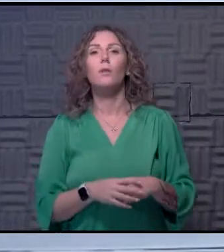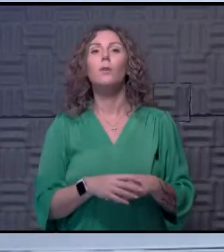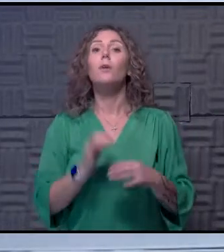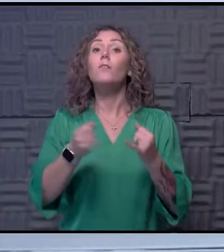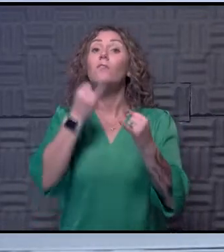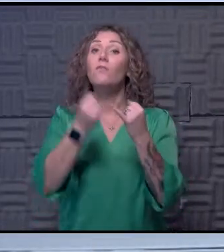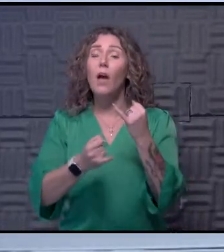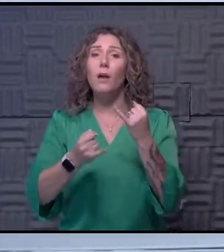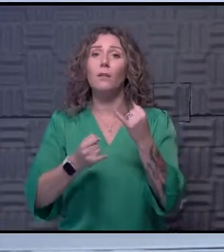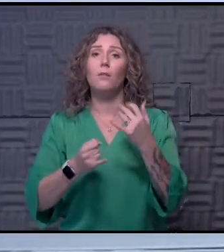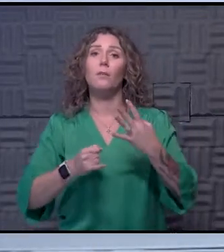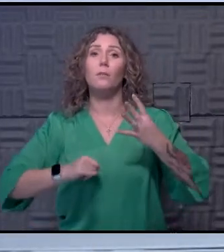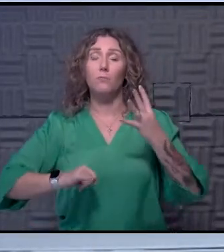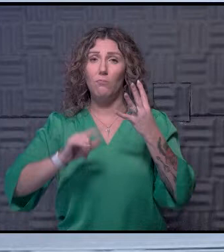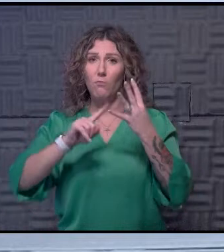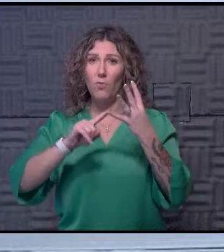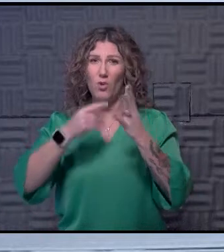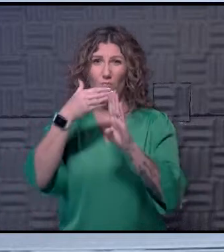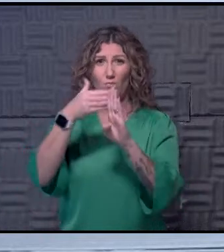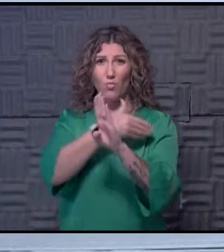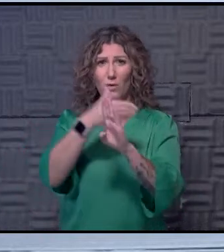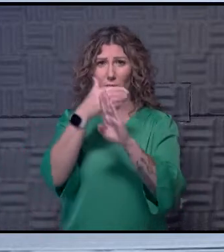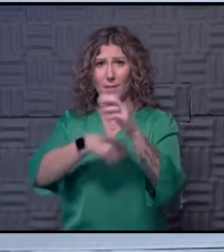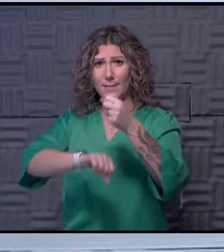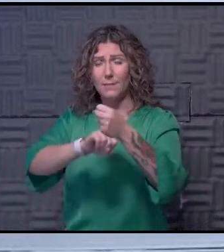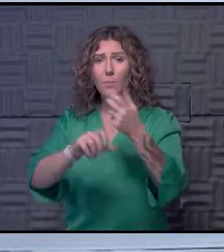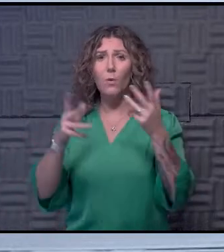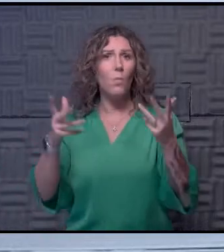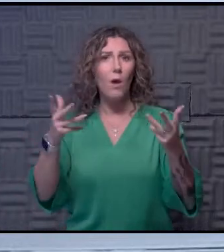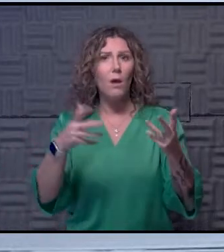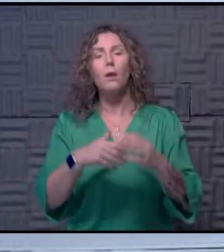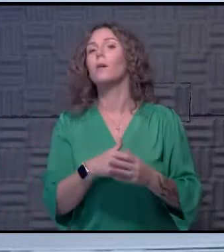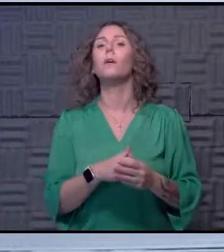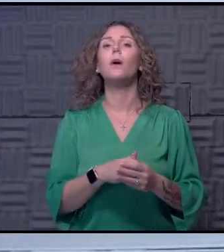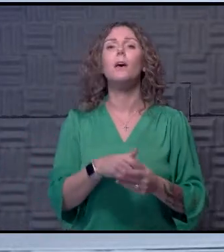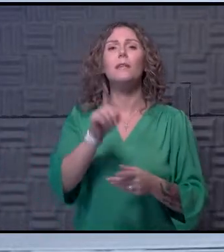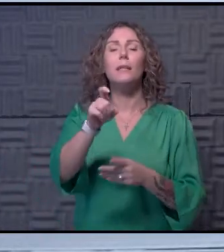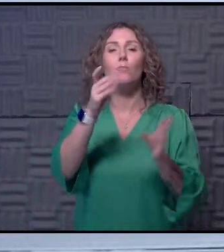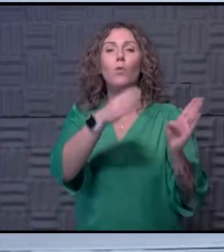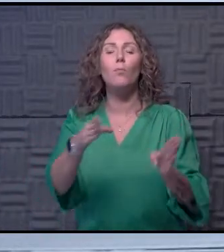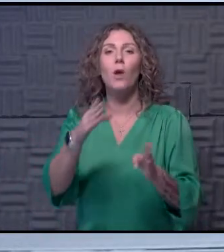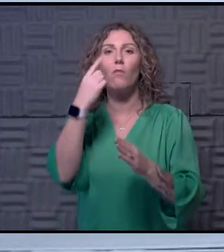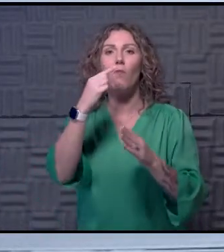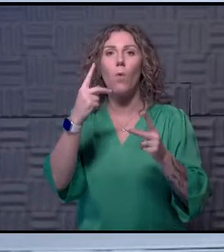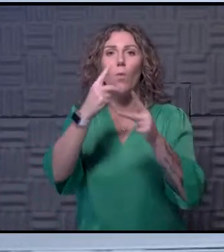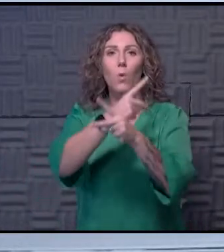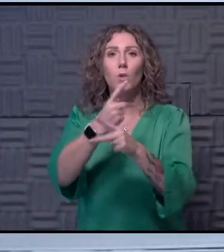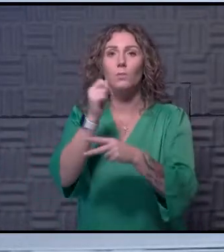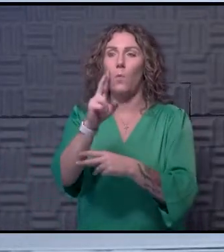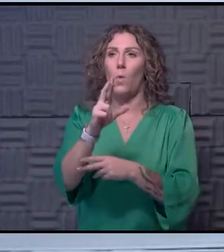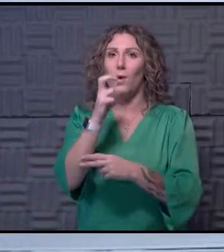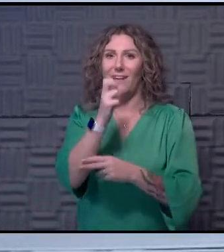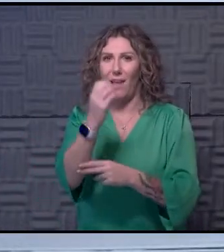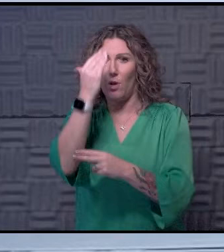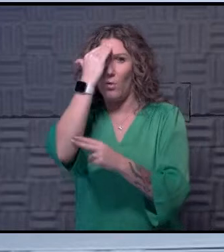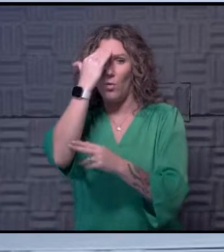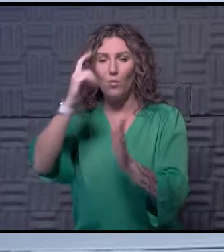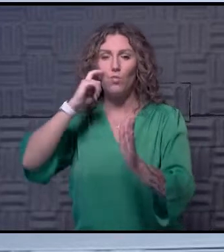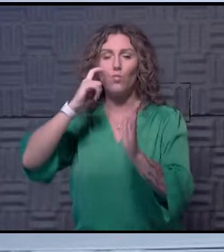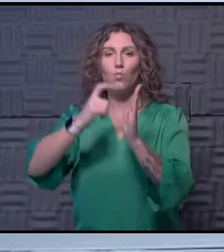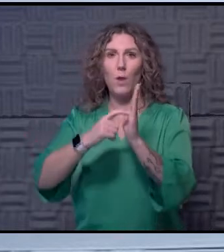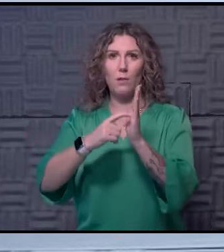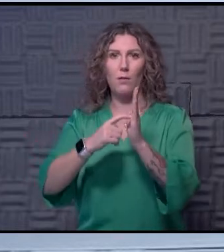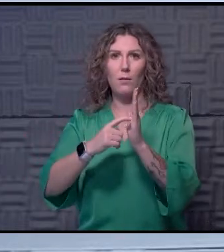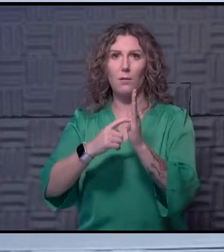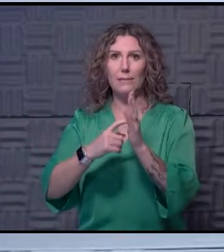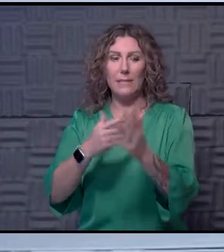that we can learn from previous campaigns is that campaigns need to prepare for the worst, or prepare for the unknown, and recognize the power